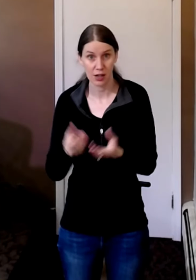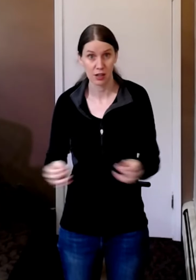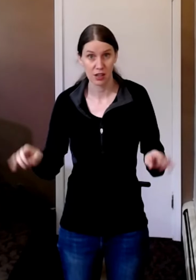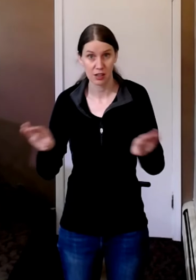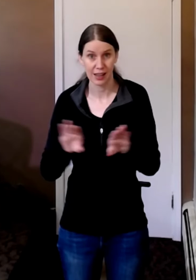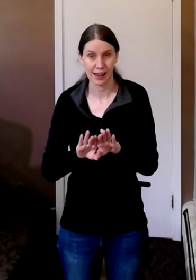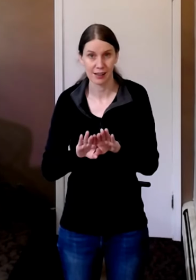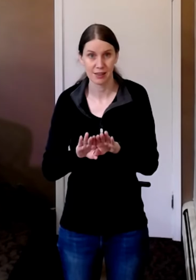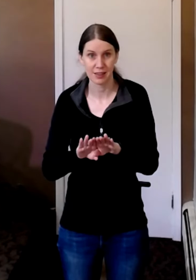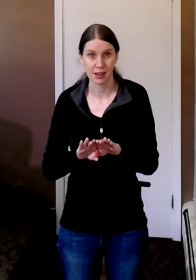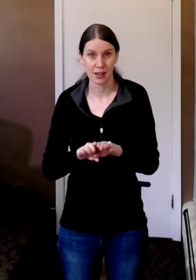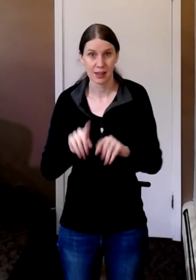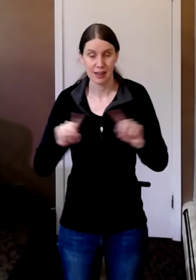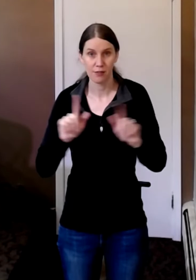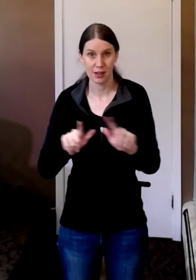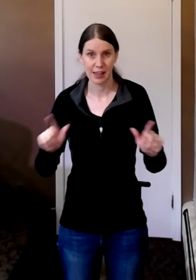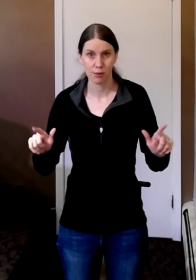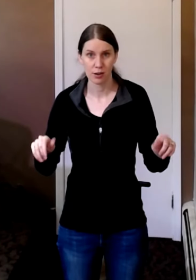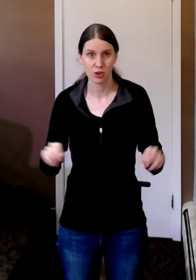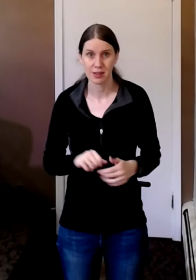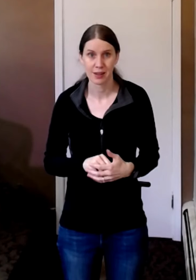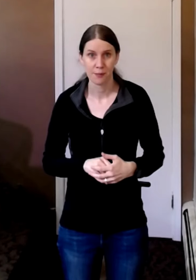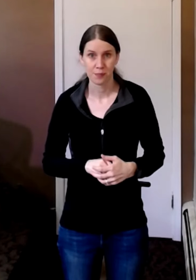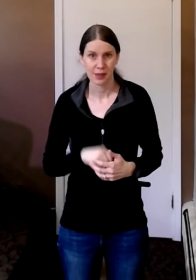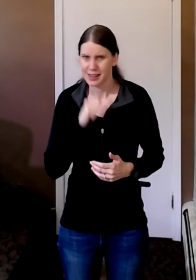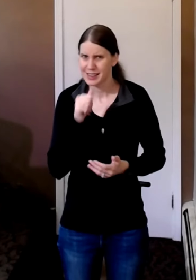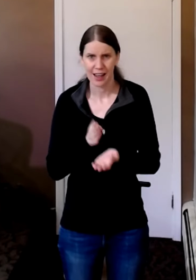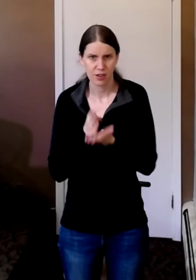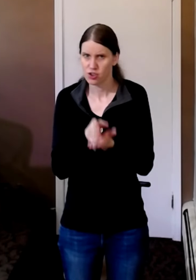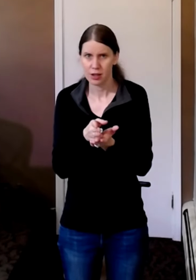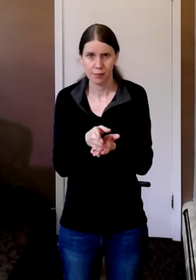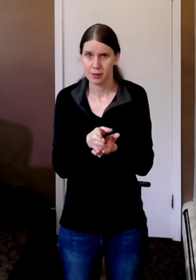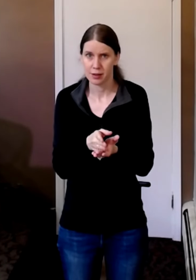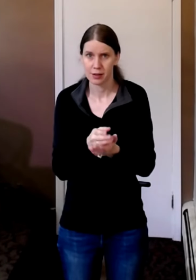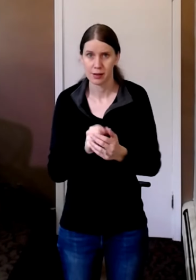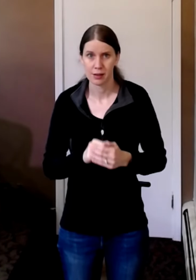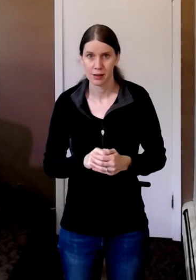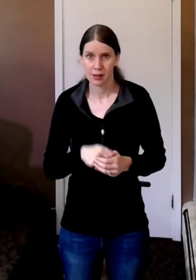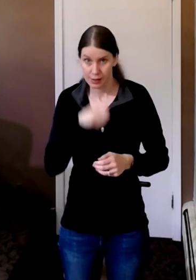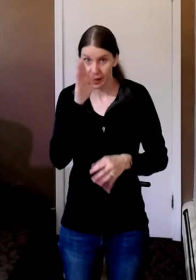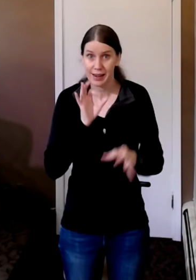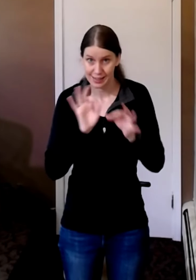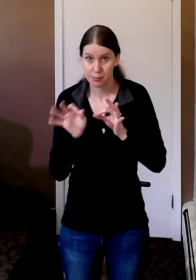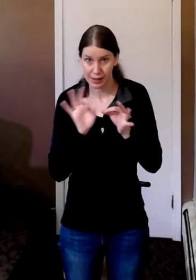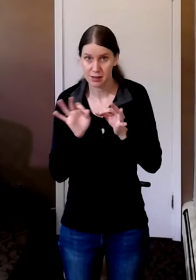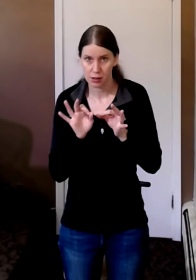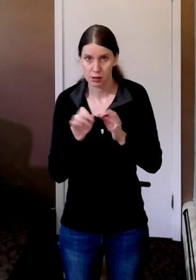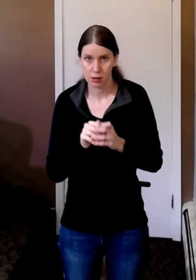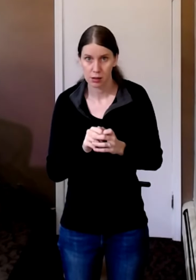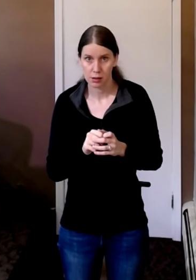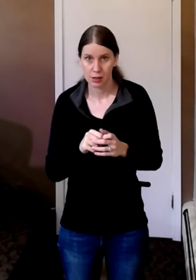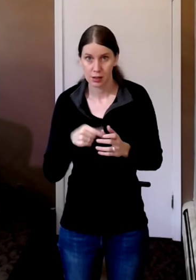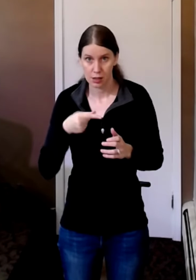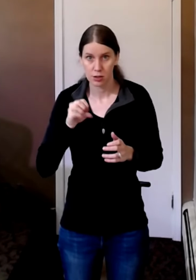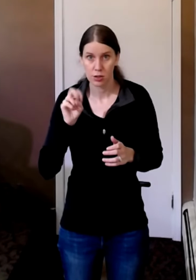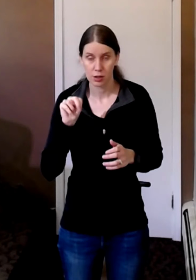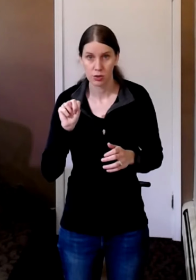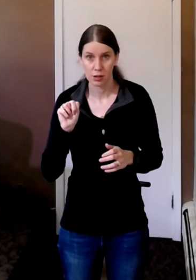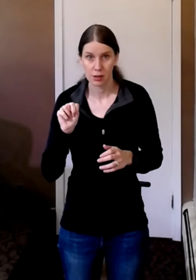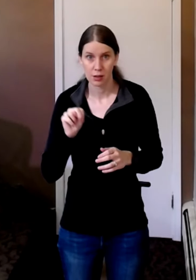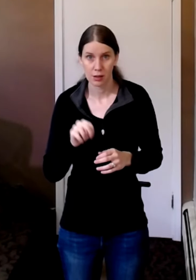like that, or somebody got on a canoe and made it, you know, 4,000 miles. God explains it there in Genesis.